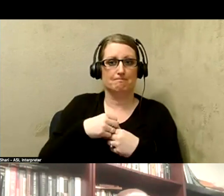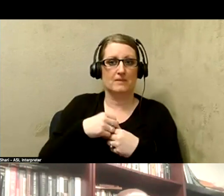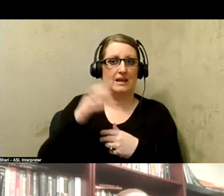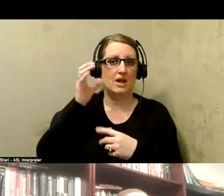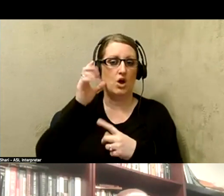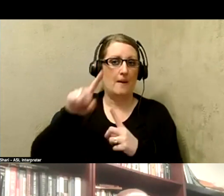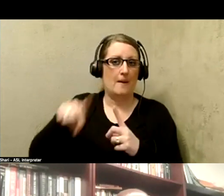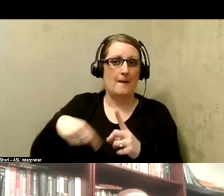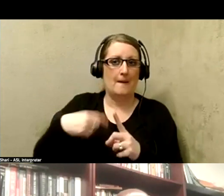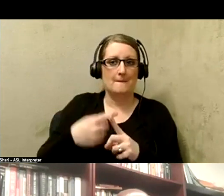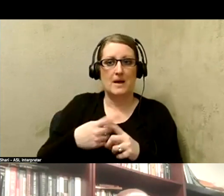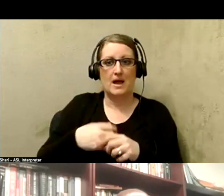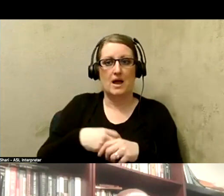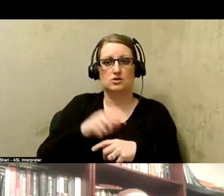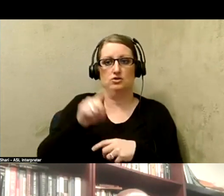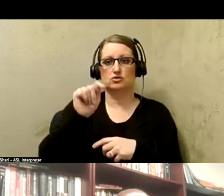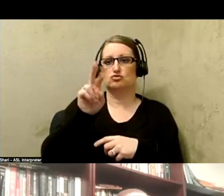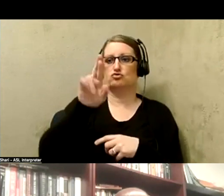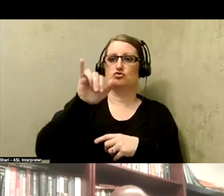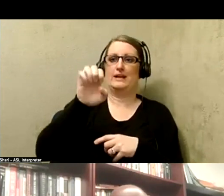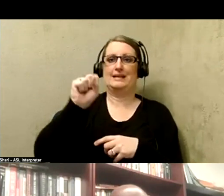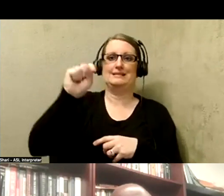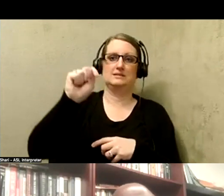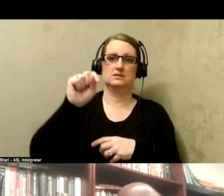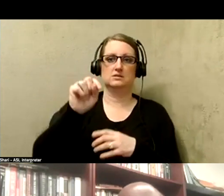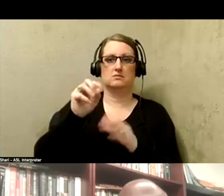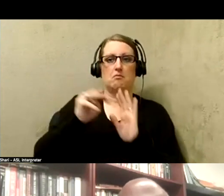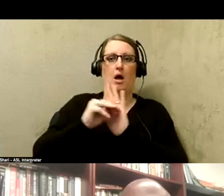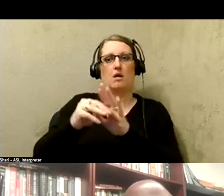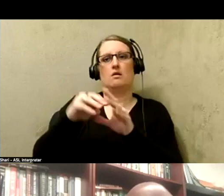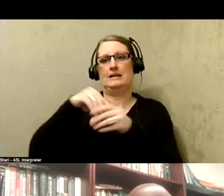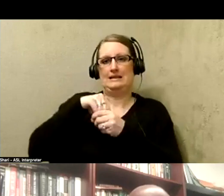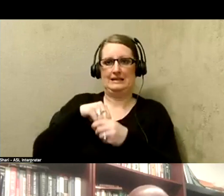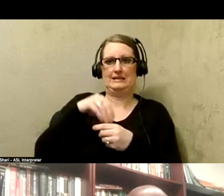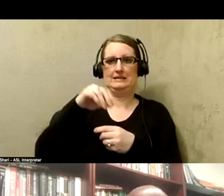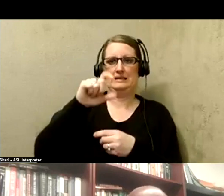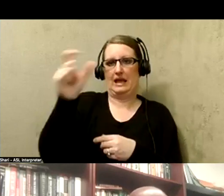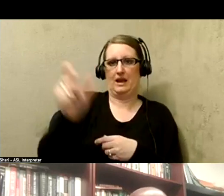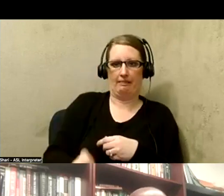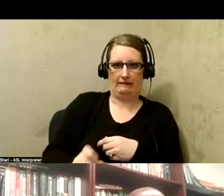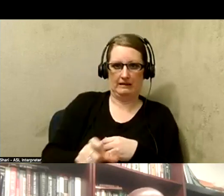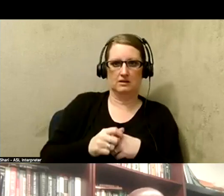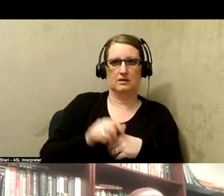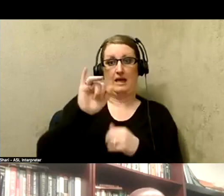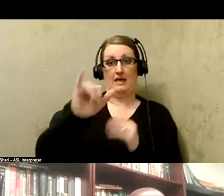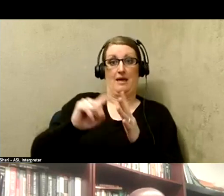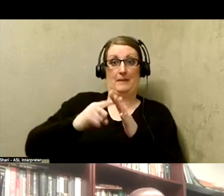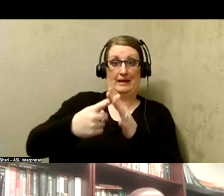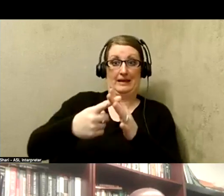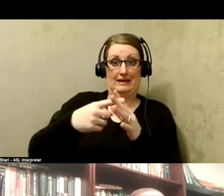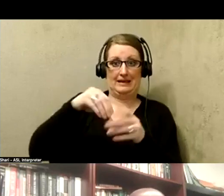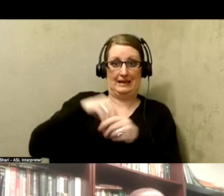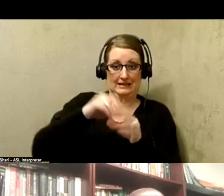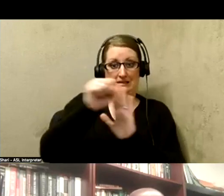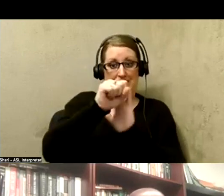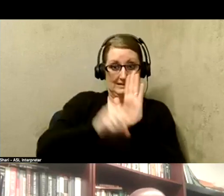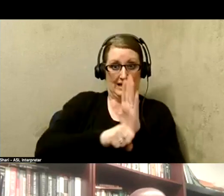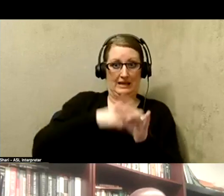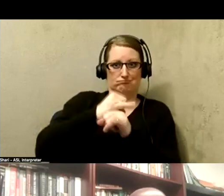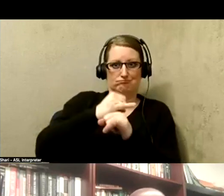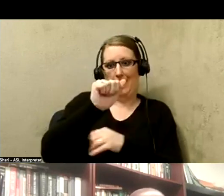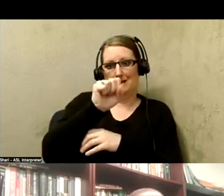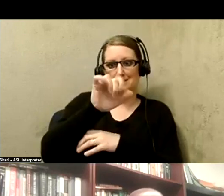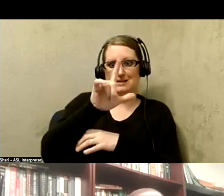the Trieste model, say, in Italy, right? And that began in the state asylums, sort